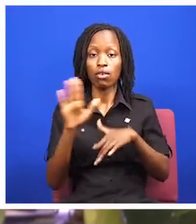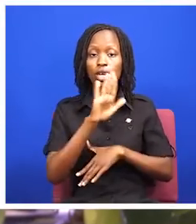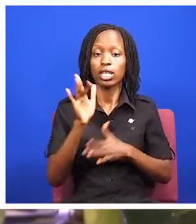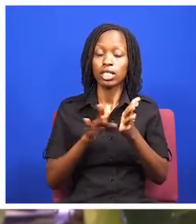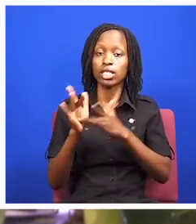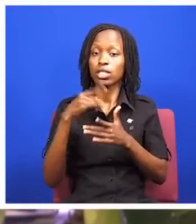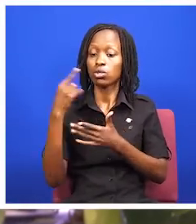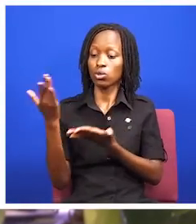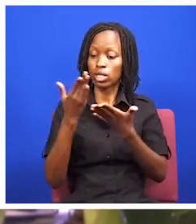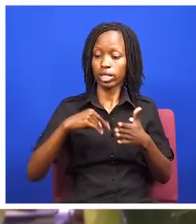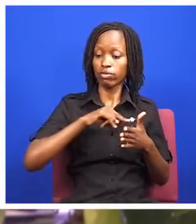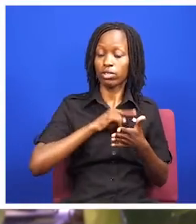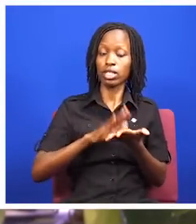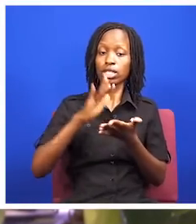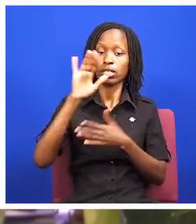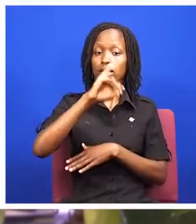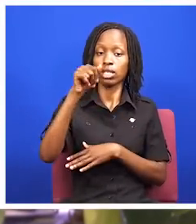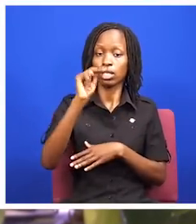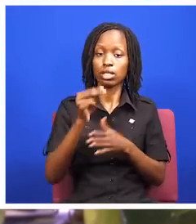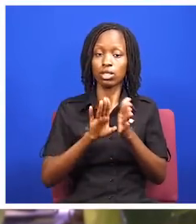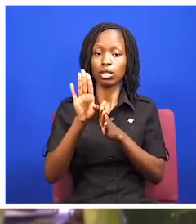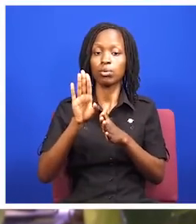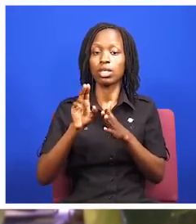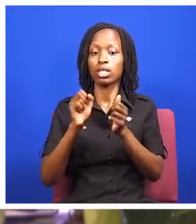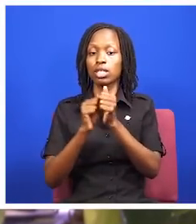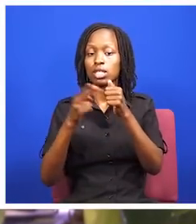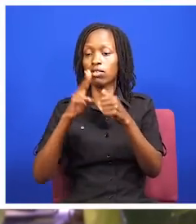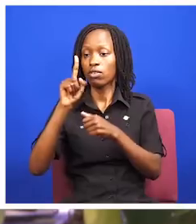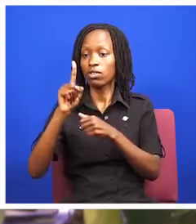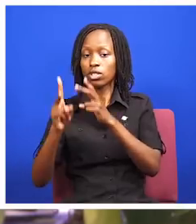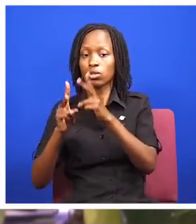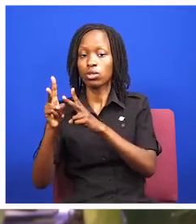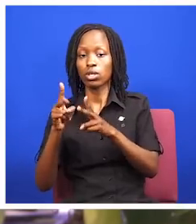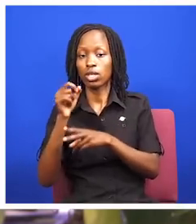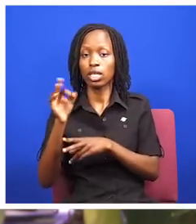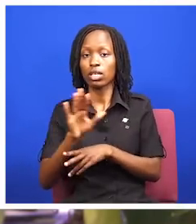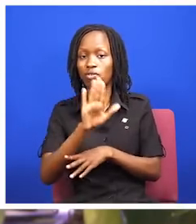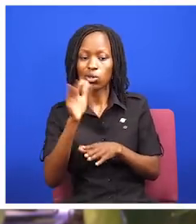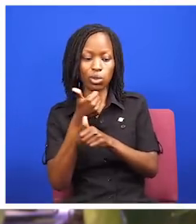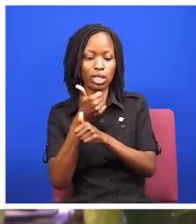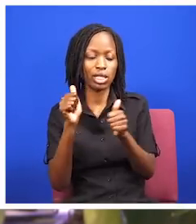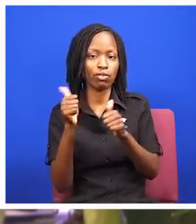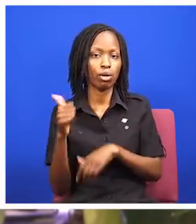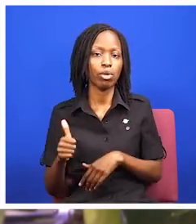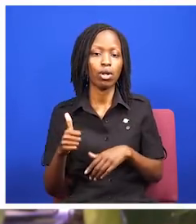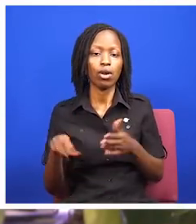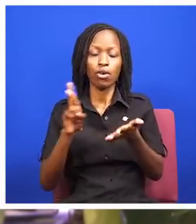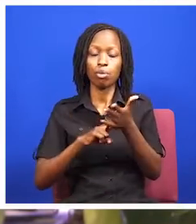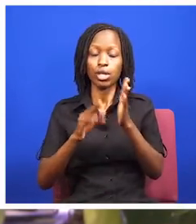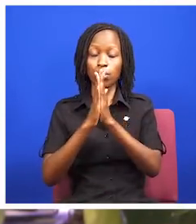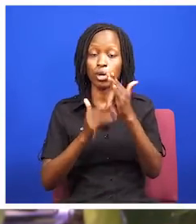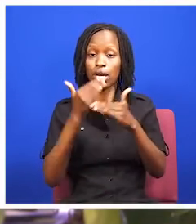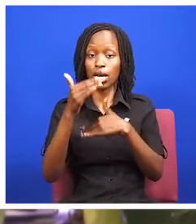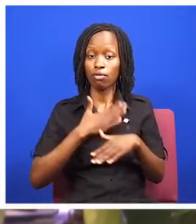is Jesus who gives this glory. John chapter 17, verse 22. If you are there and you have not received Him, pray